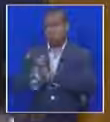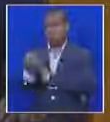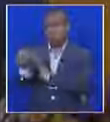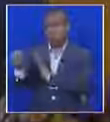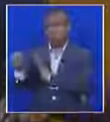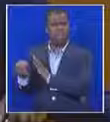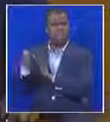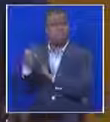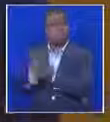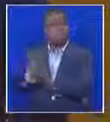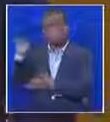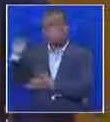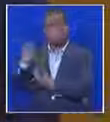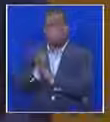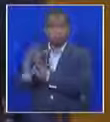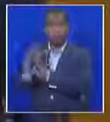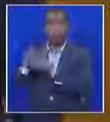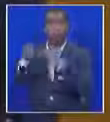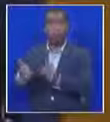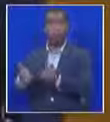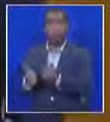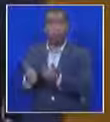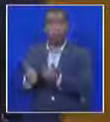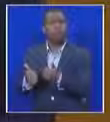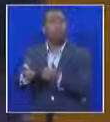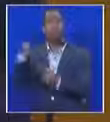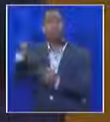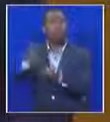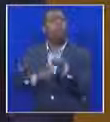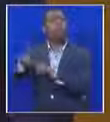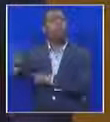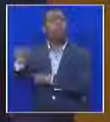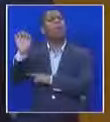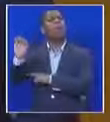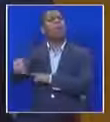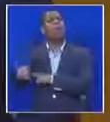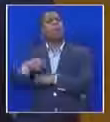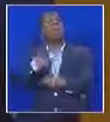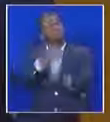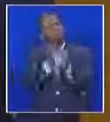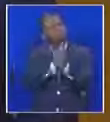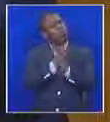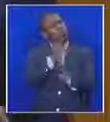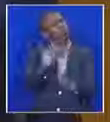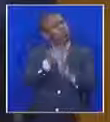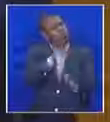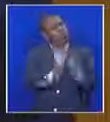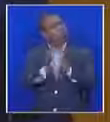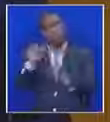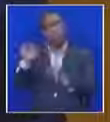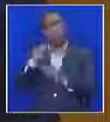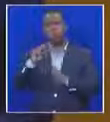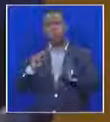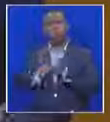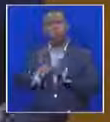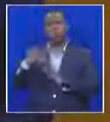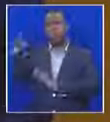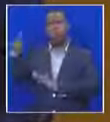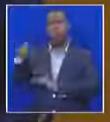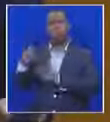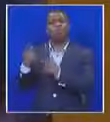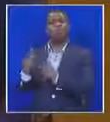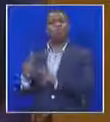be able to guide SAA to a more prosperous scenario? So I'd like to hear what you think of her role in South African Airways,